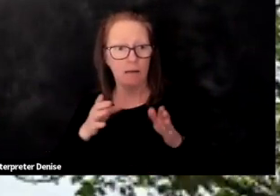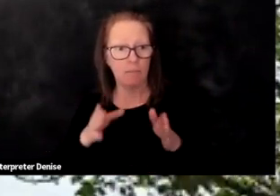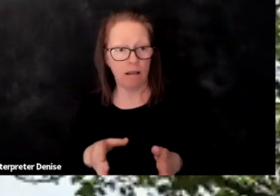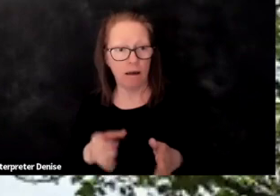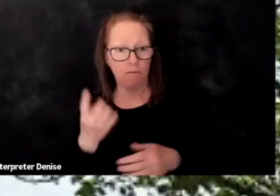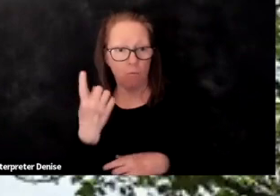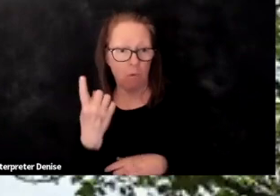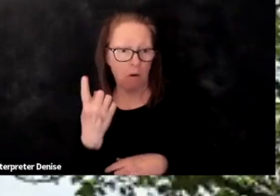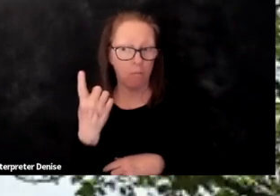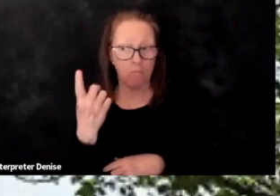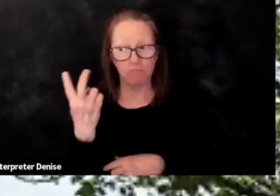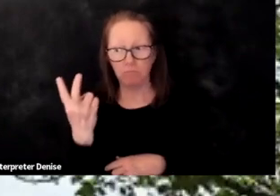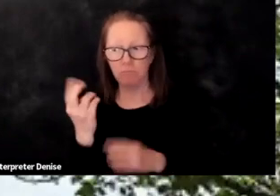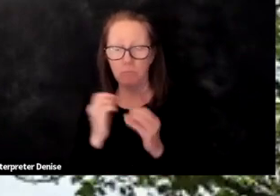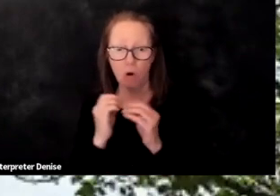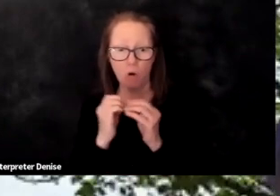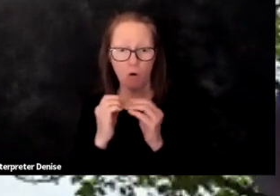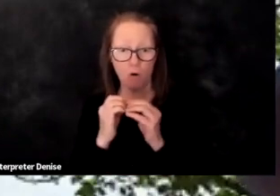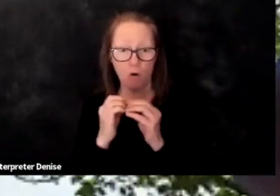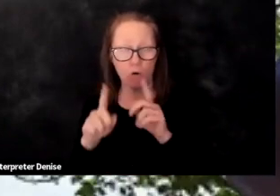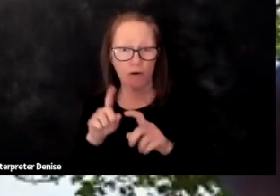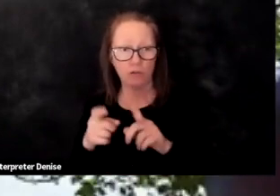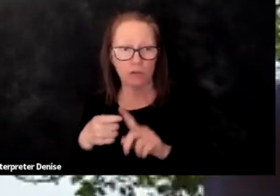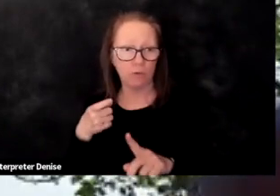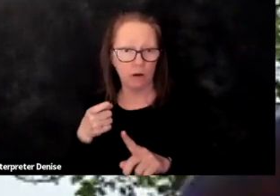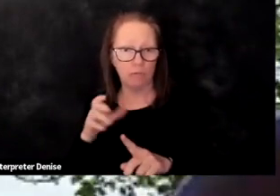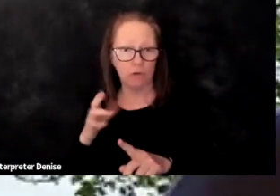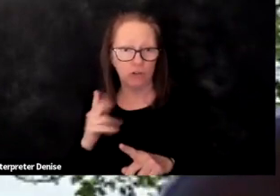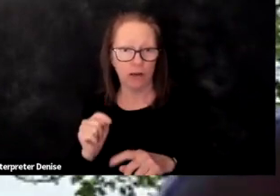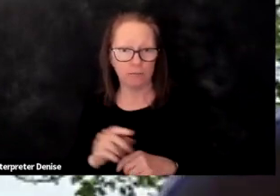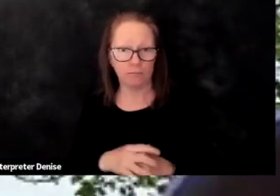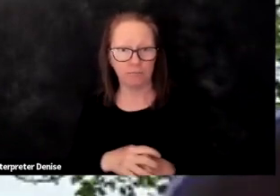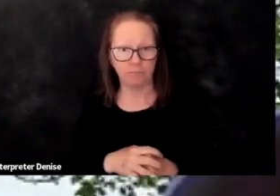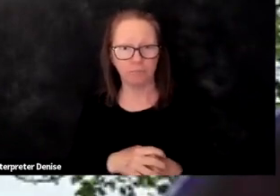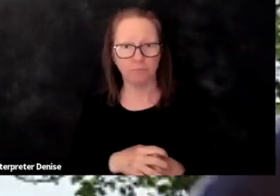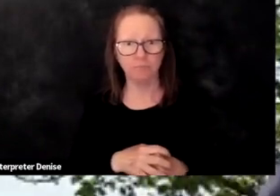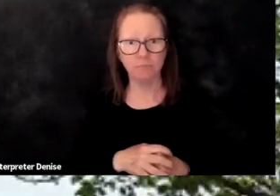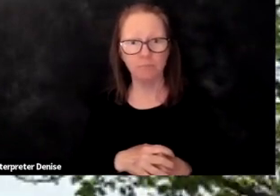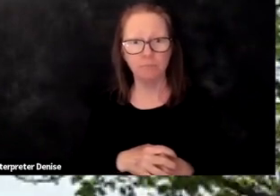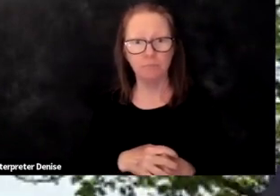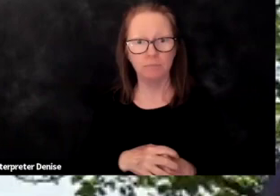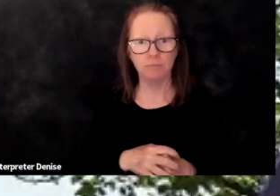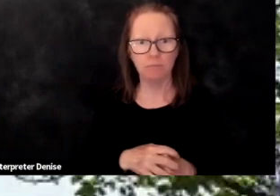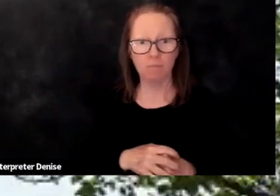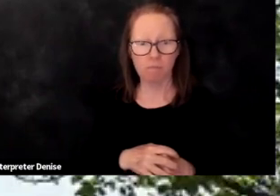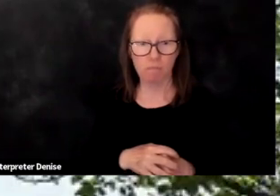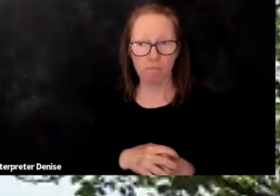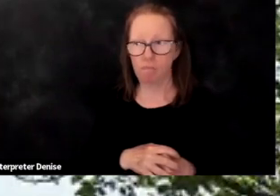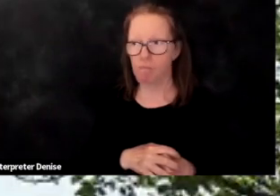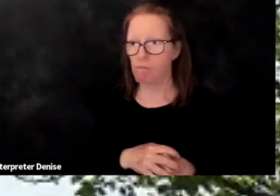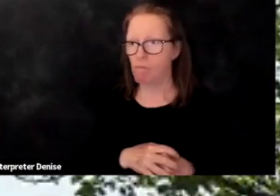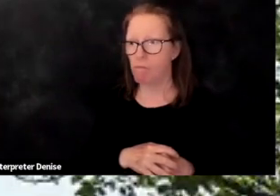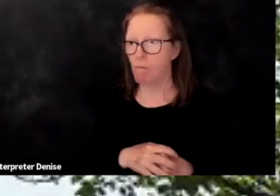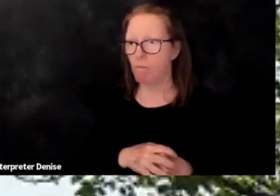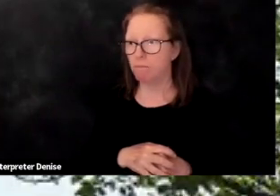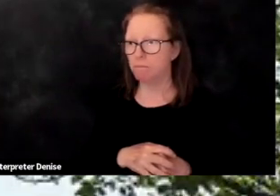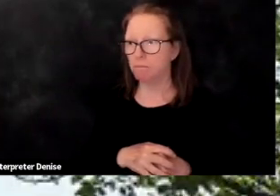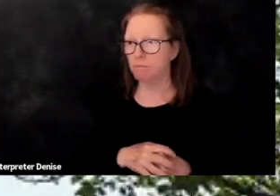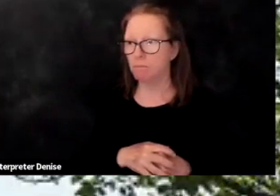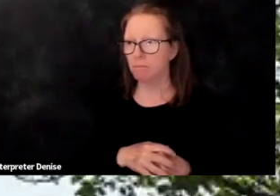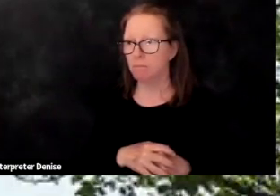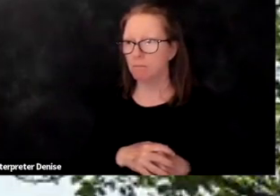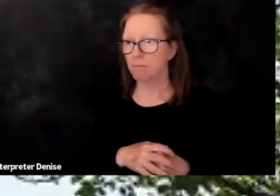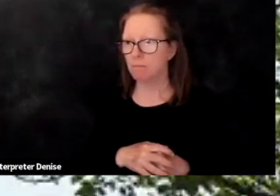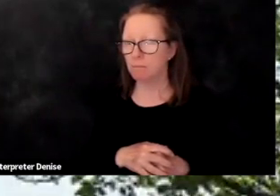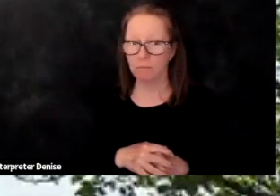or two from the chat. So let me give you permissions to speak. One moment. So you should be able to unmute